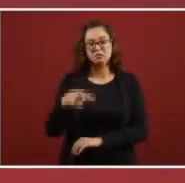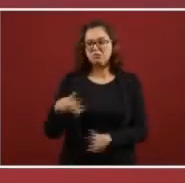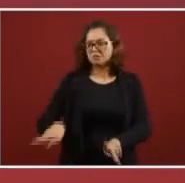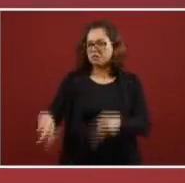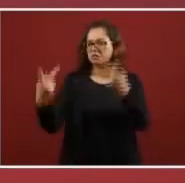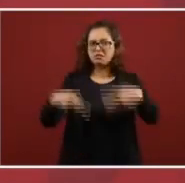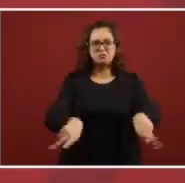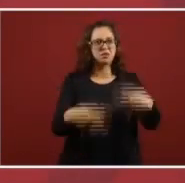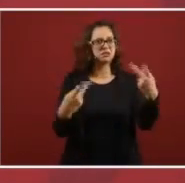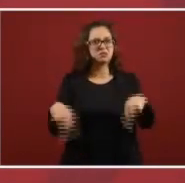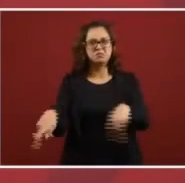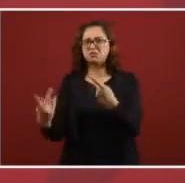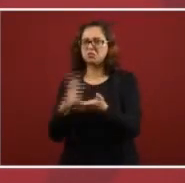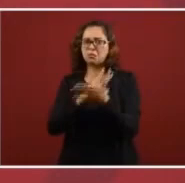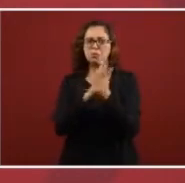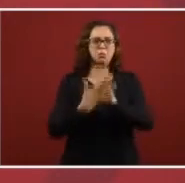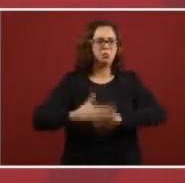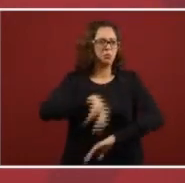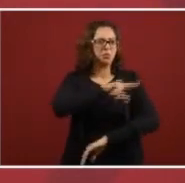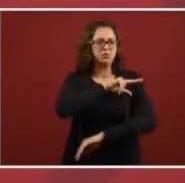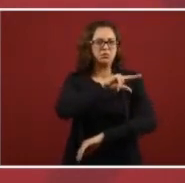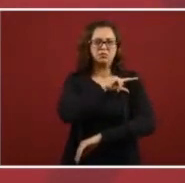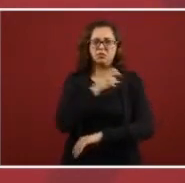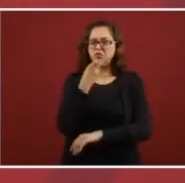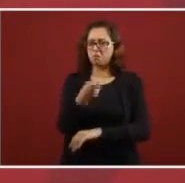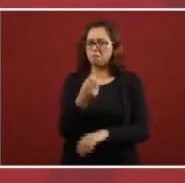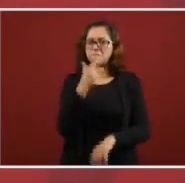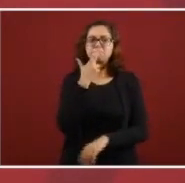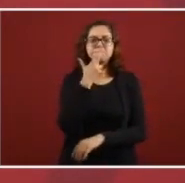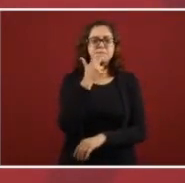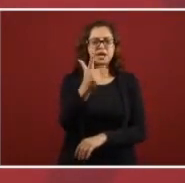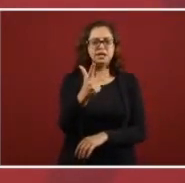They thought that globalization was the panacea,